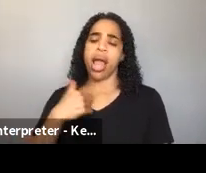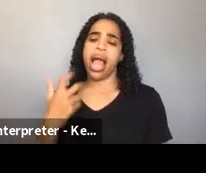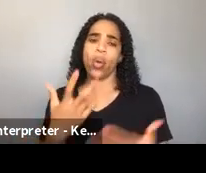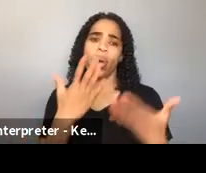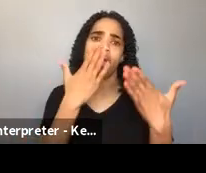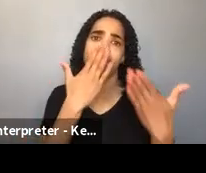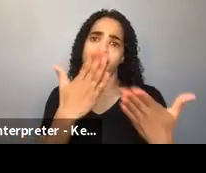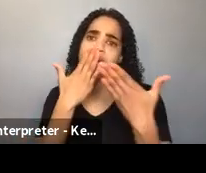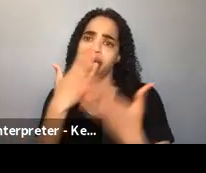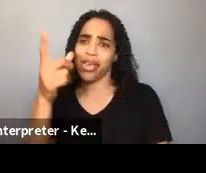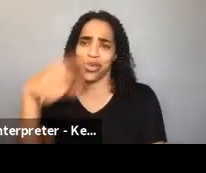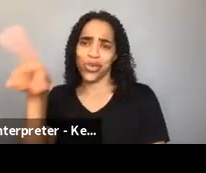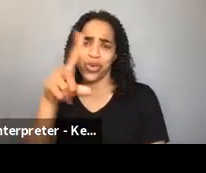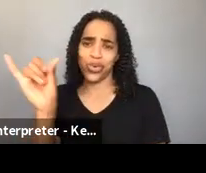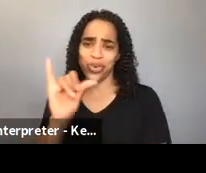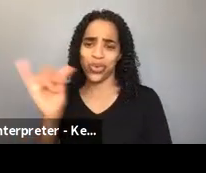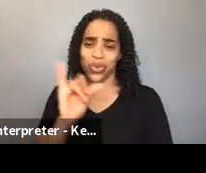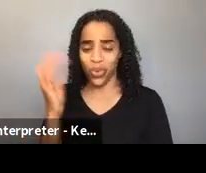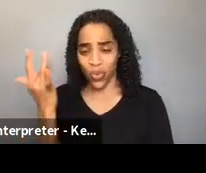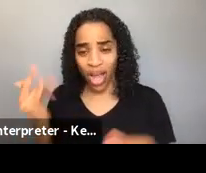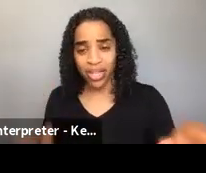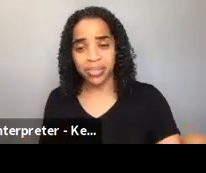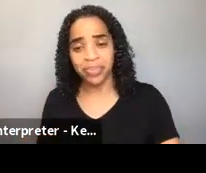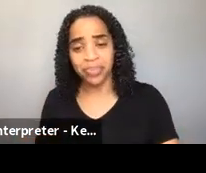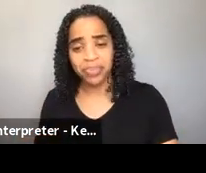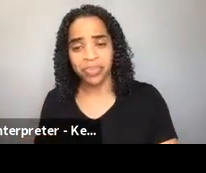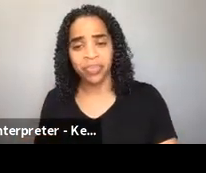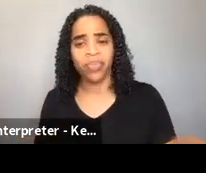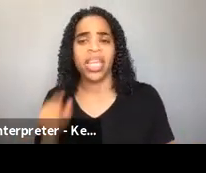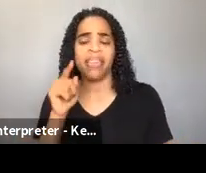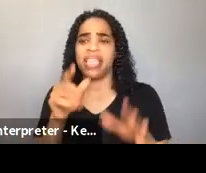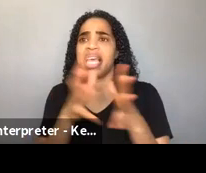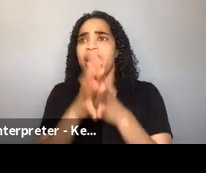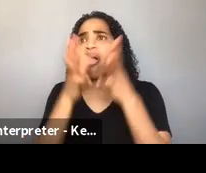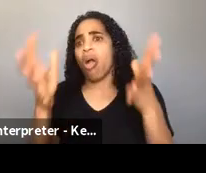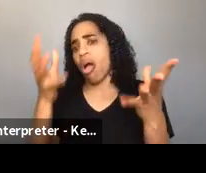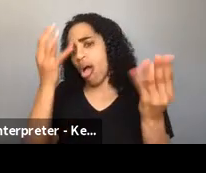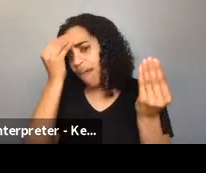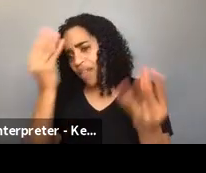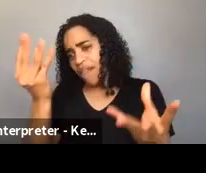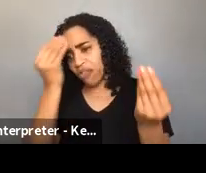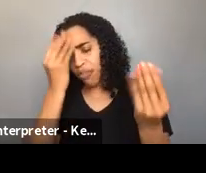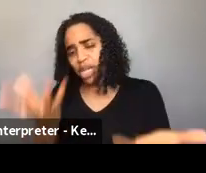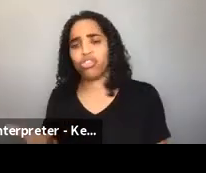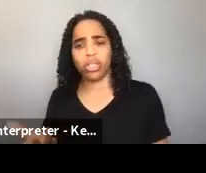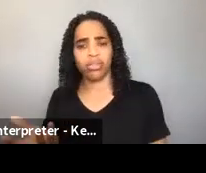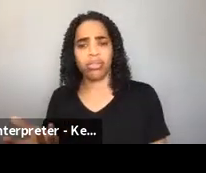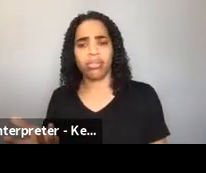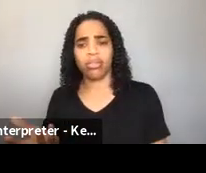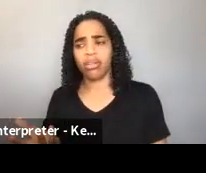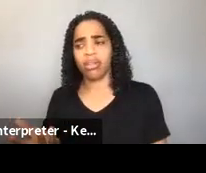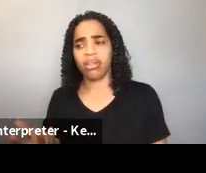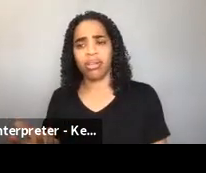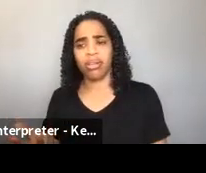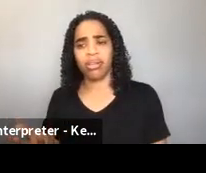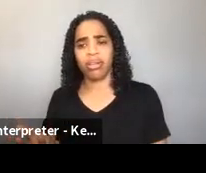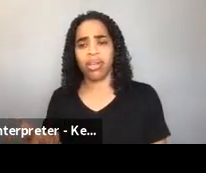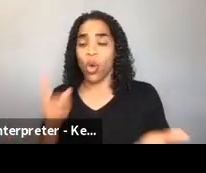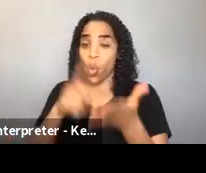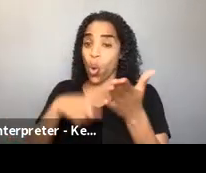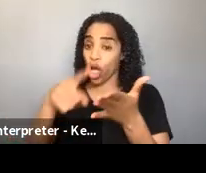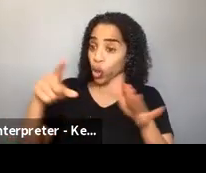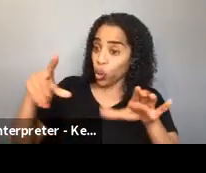you because this was so full of information. I think all of what you're doing is